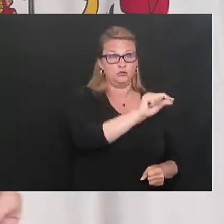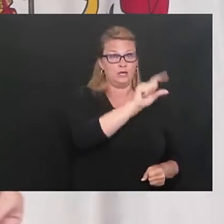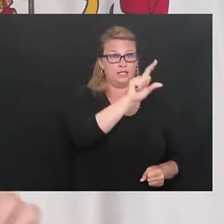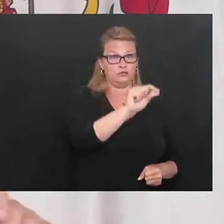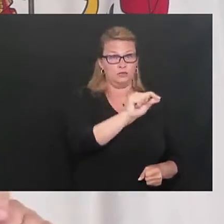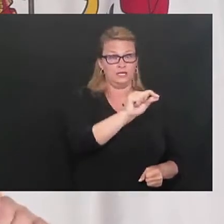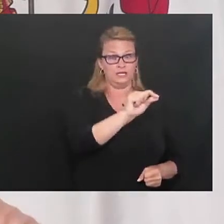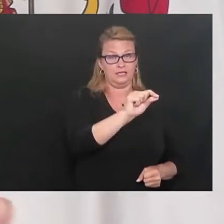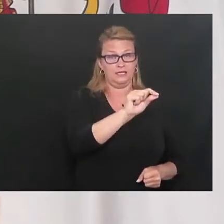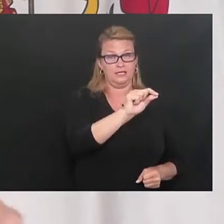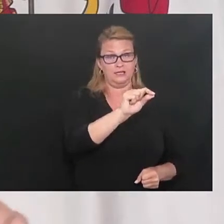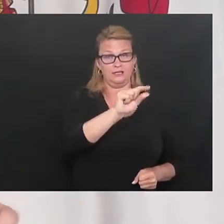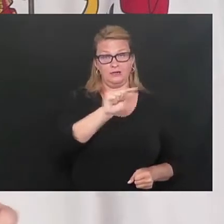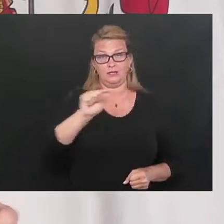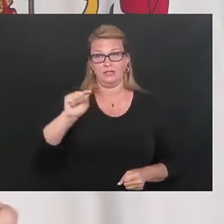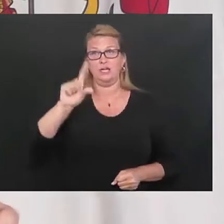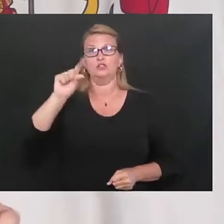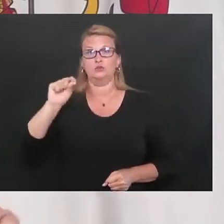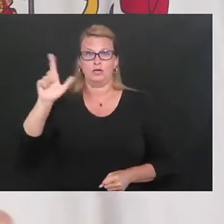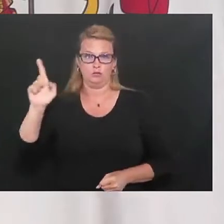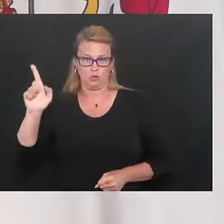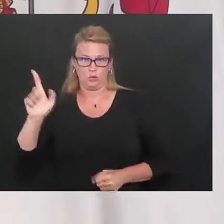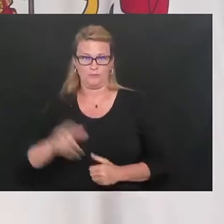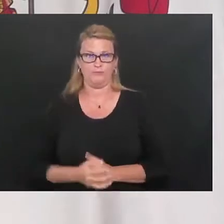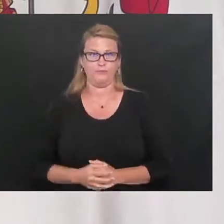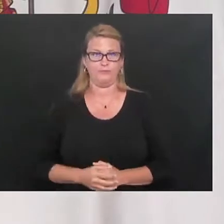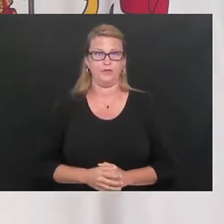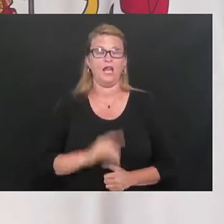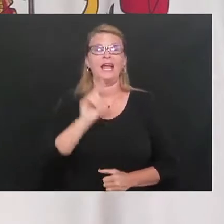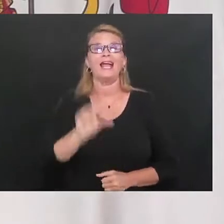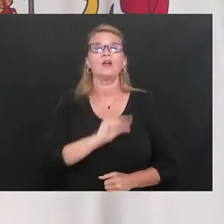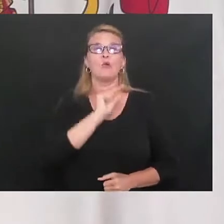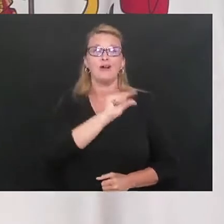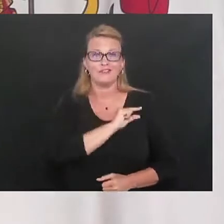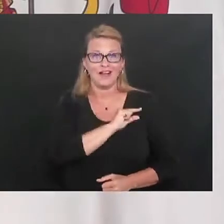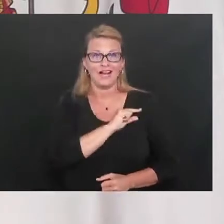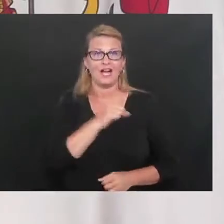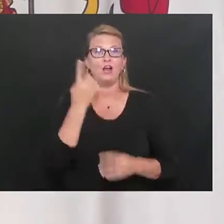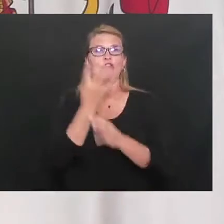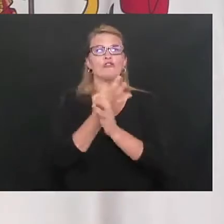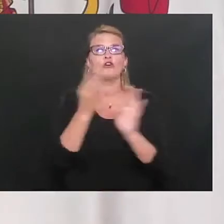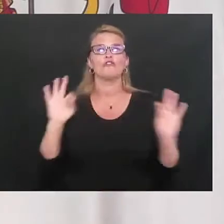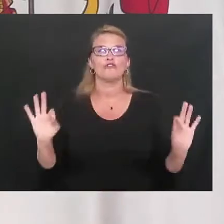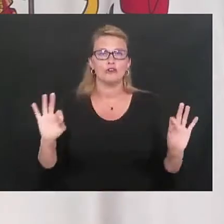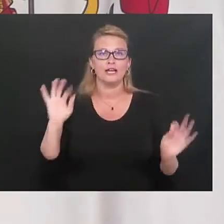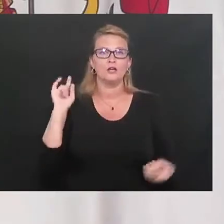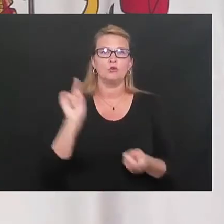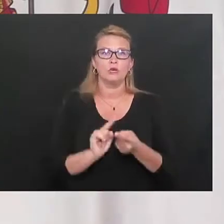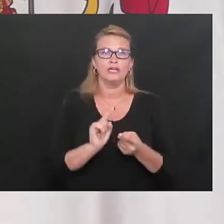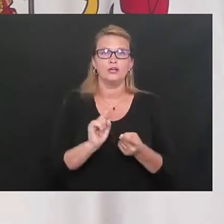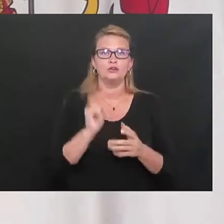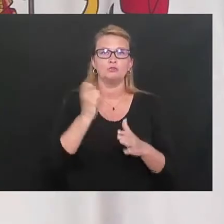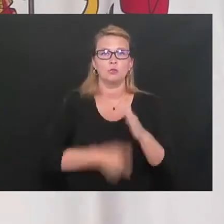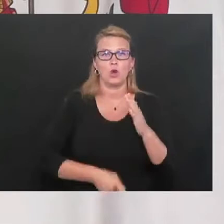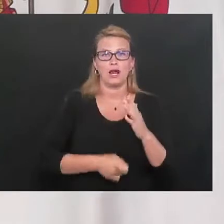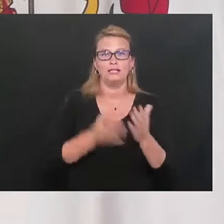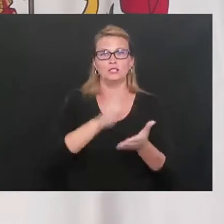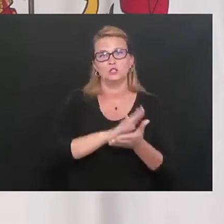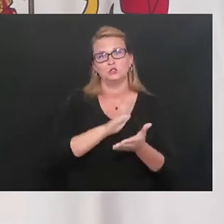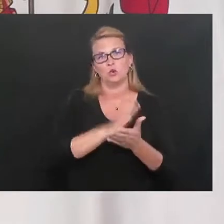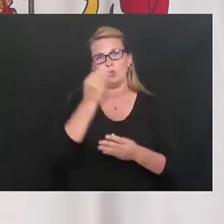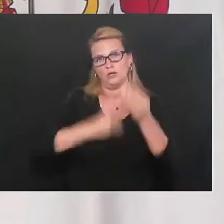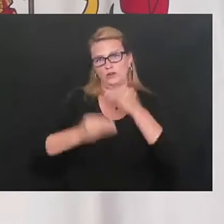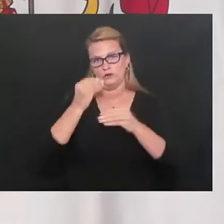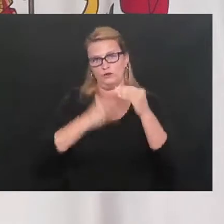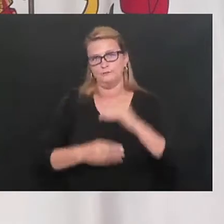year 2020-21 and qualified for the free or reduced price school